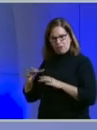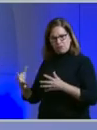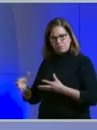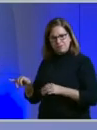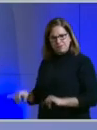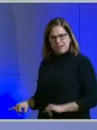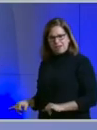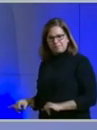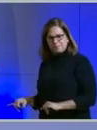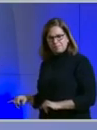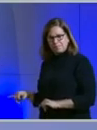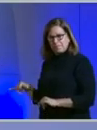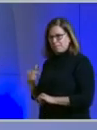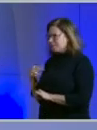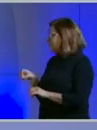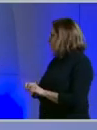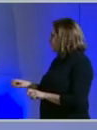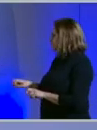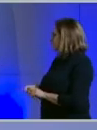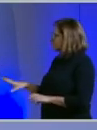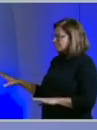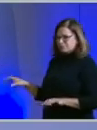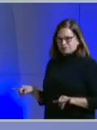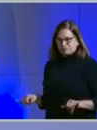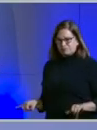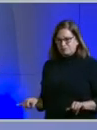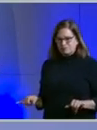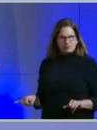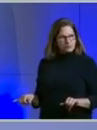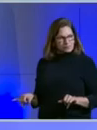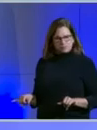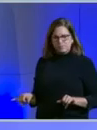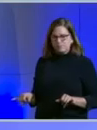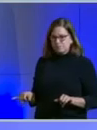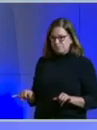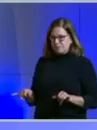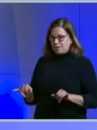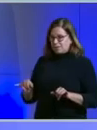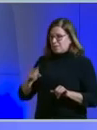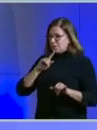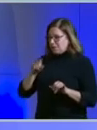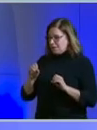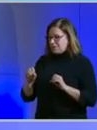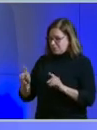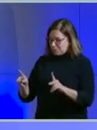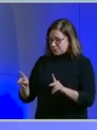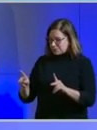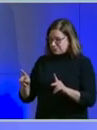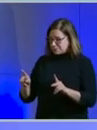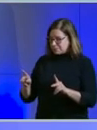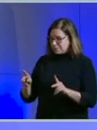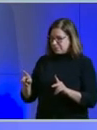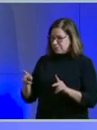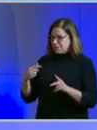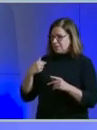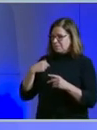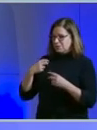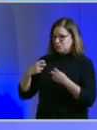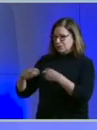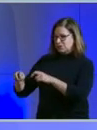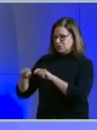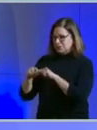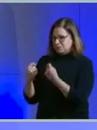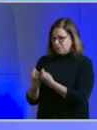bit about that. The first time I had the opportunity to be mayor, we had a transition committee, many of you served on it,